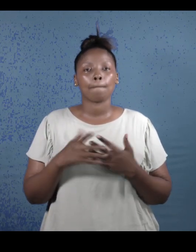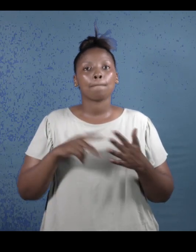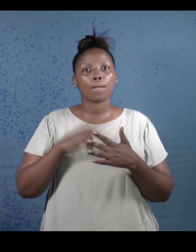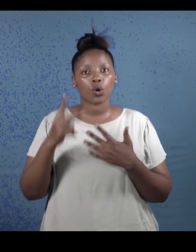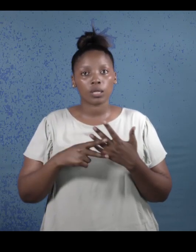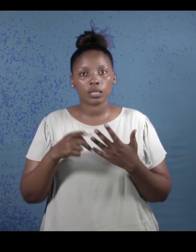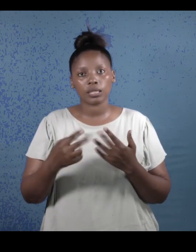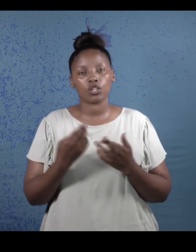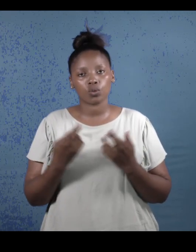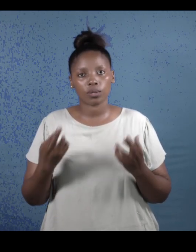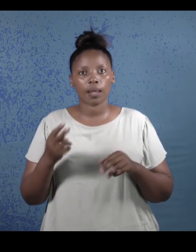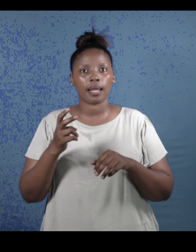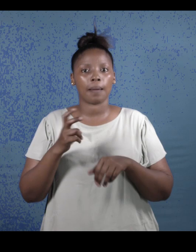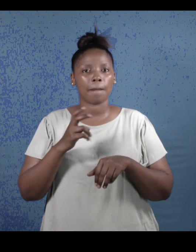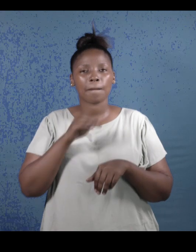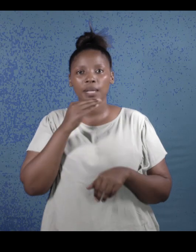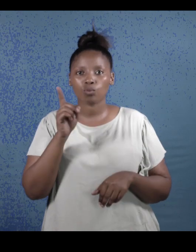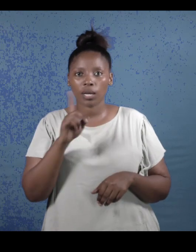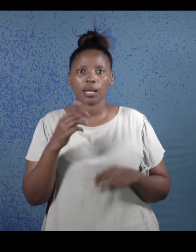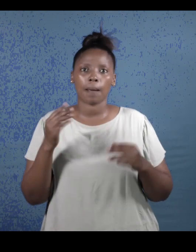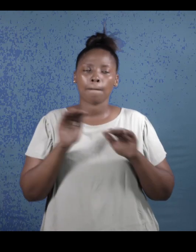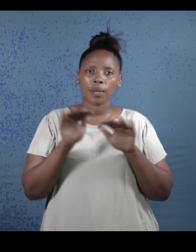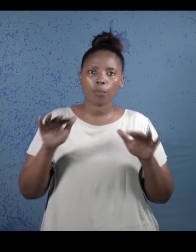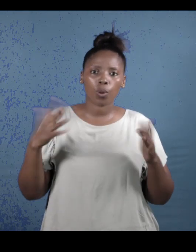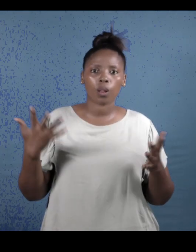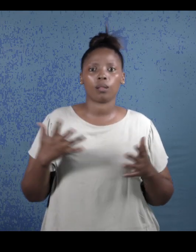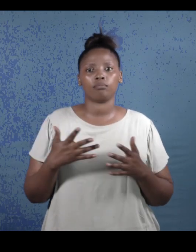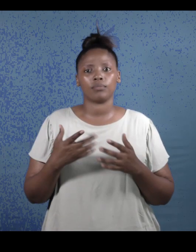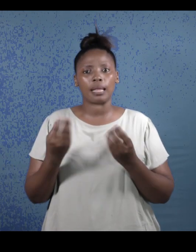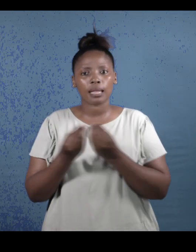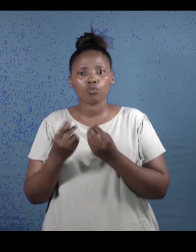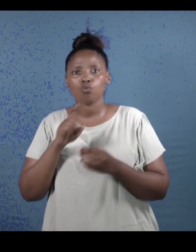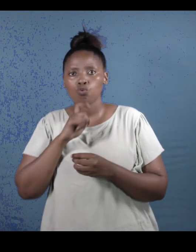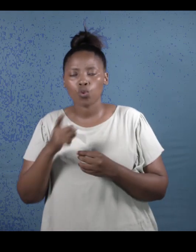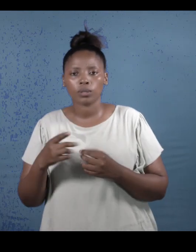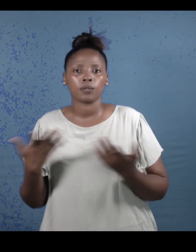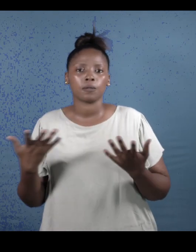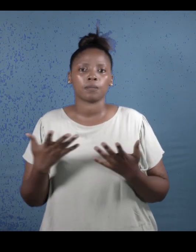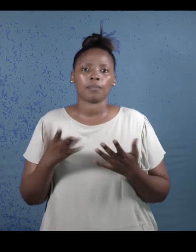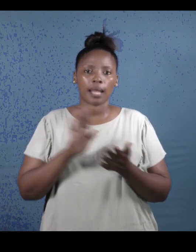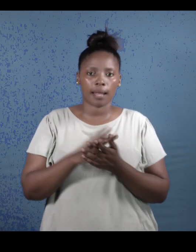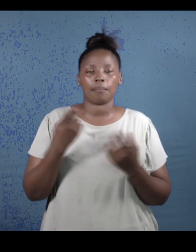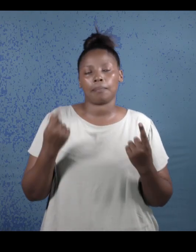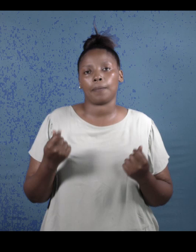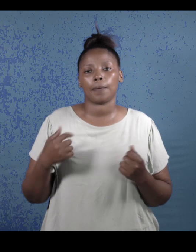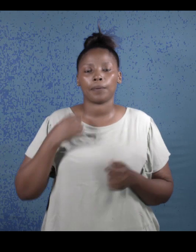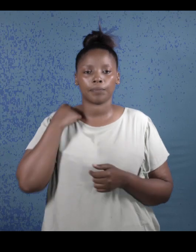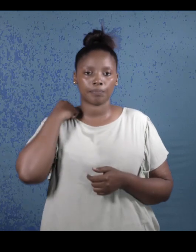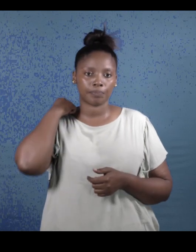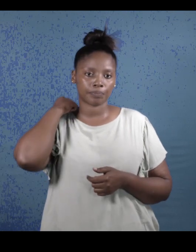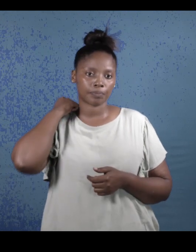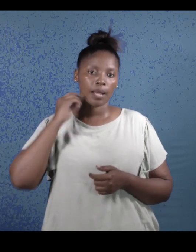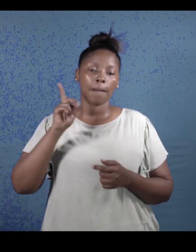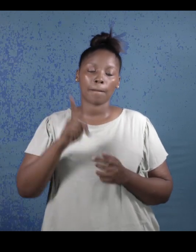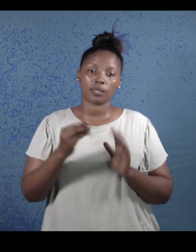resources means people, materials, and money. So a common method of listing is to list the